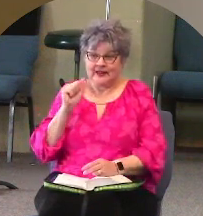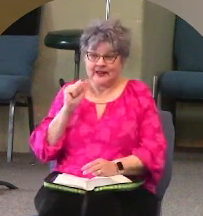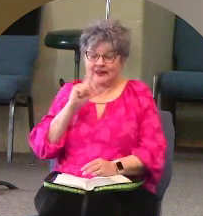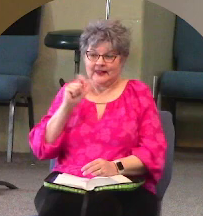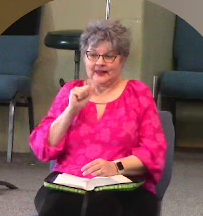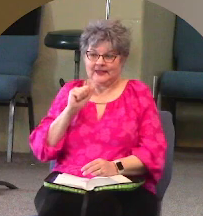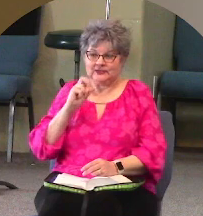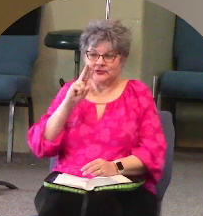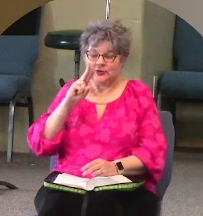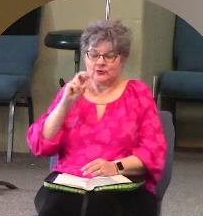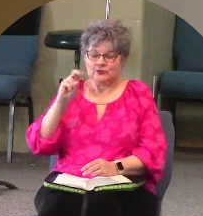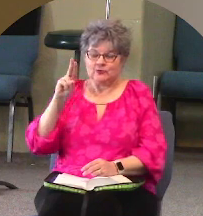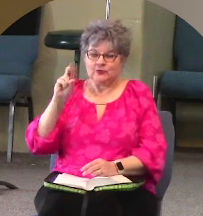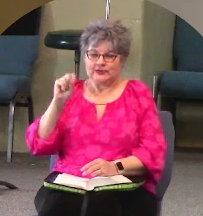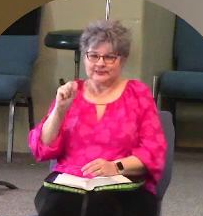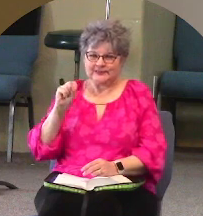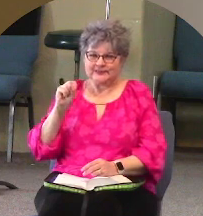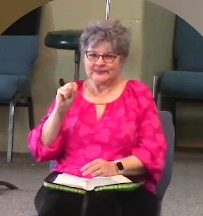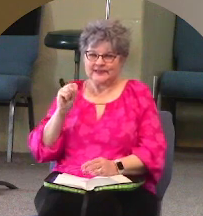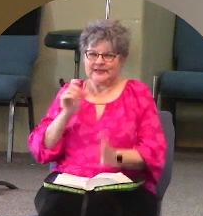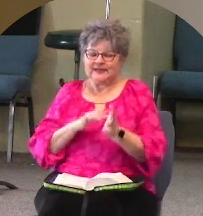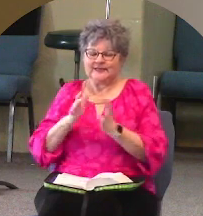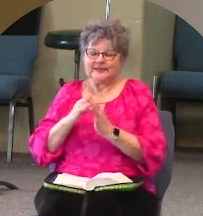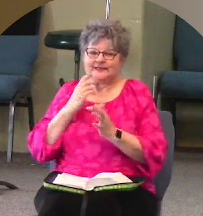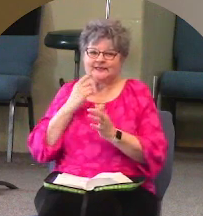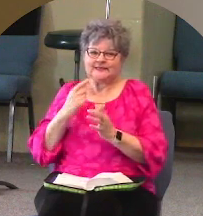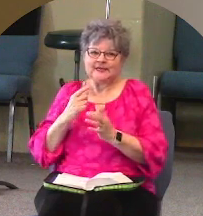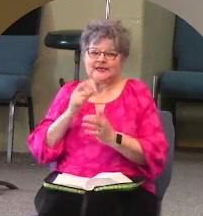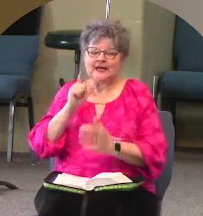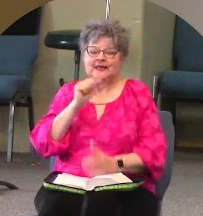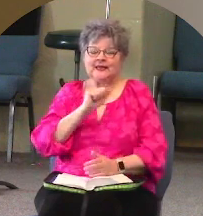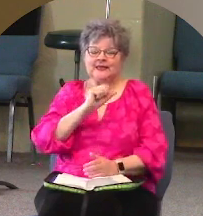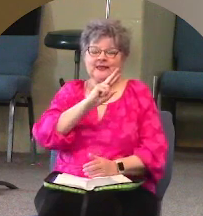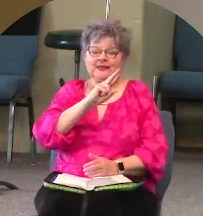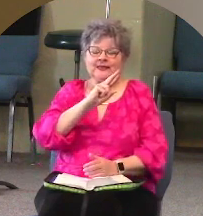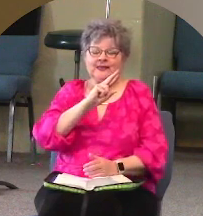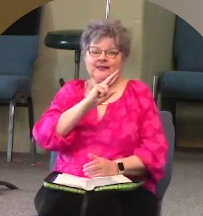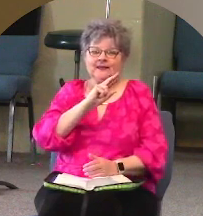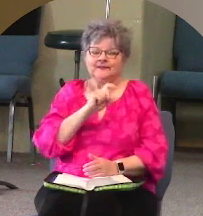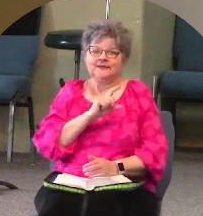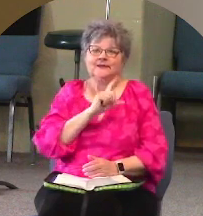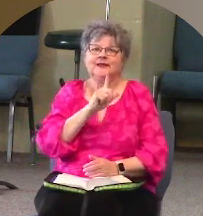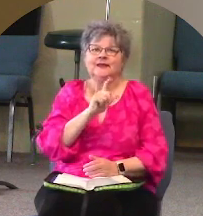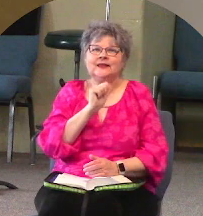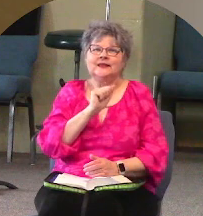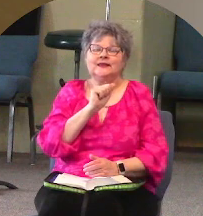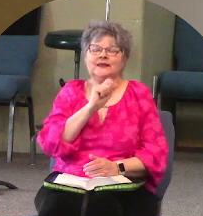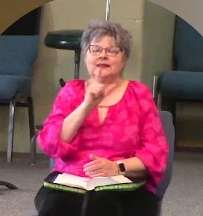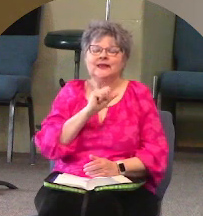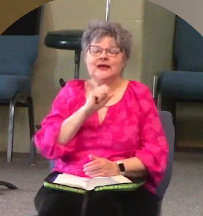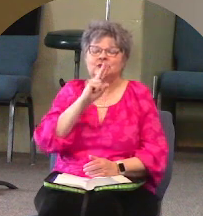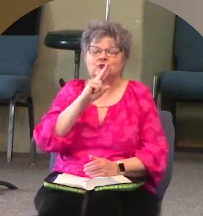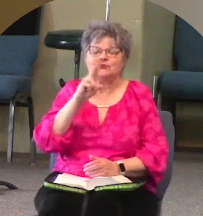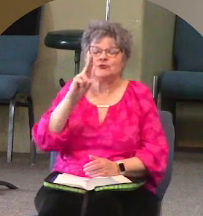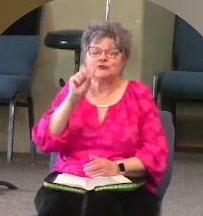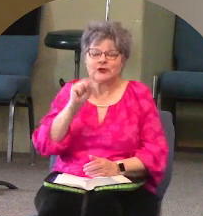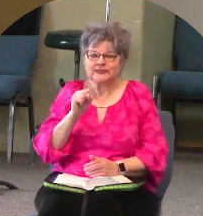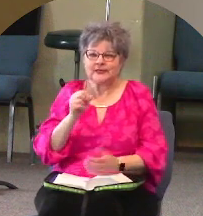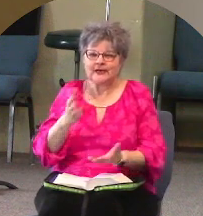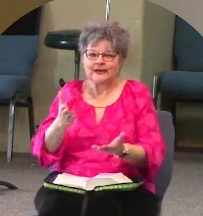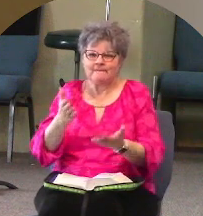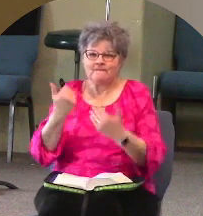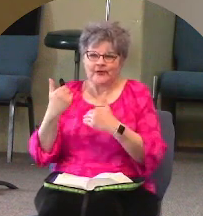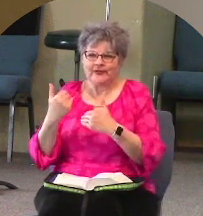Lazarus, come forth. Lazarus, excuse me. Oh, the wrong guy got up. Lazarus, come